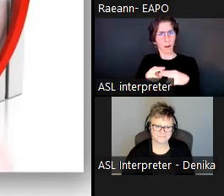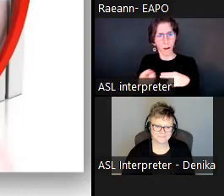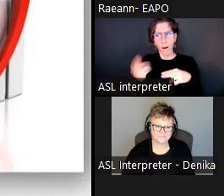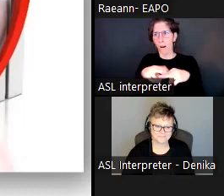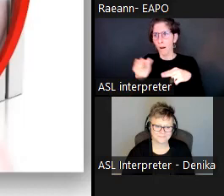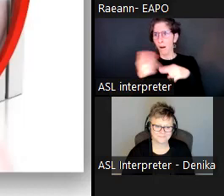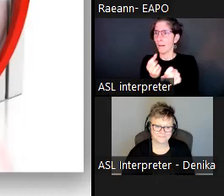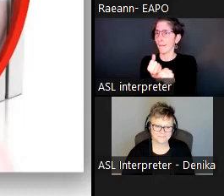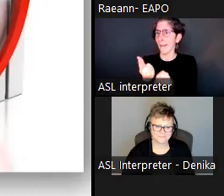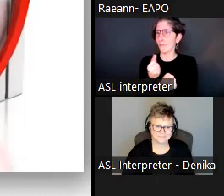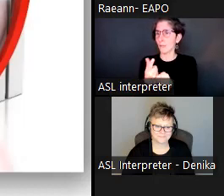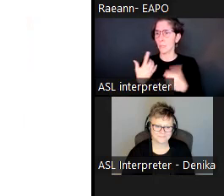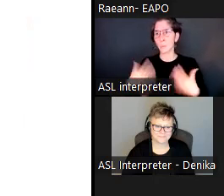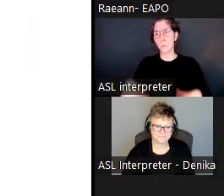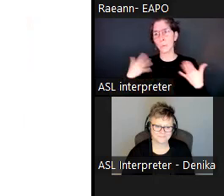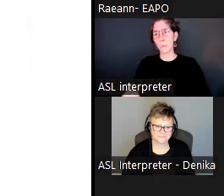year.